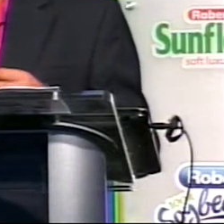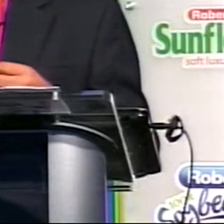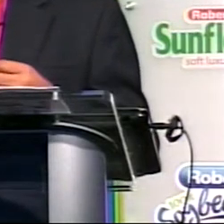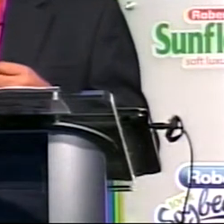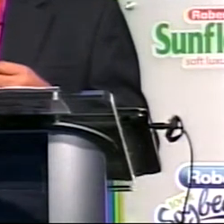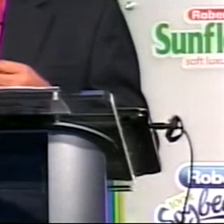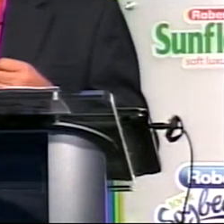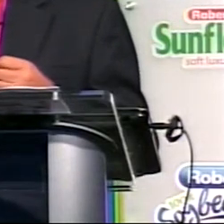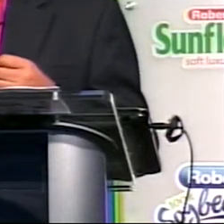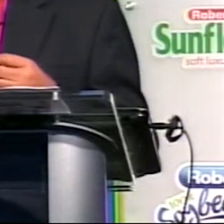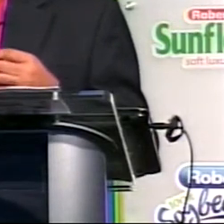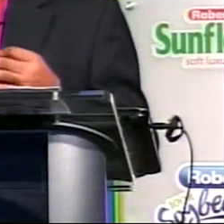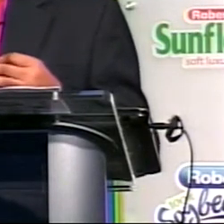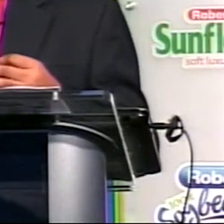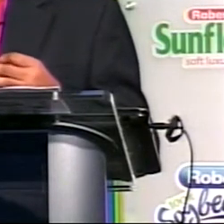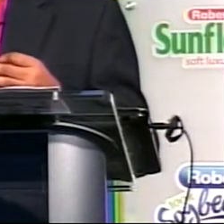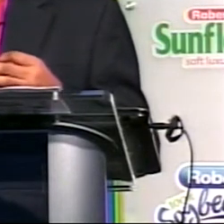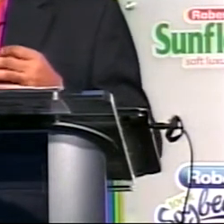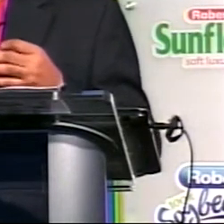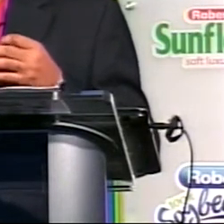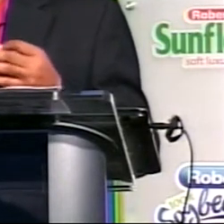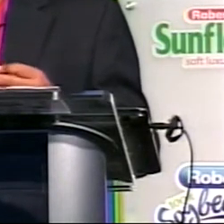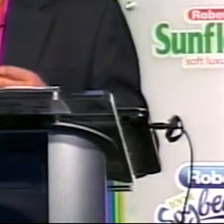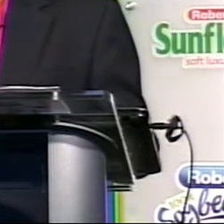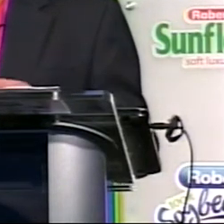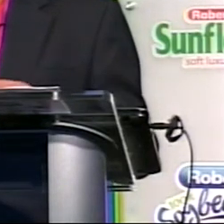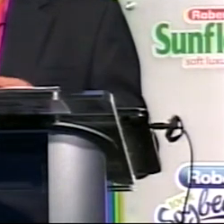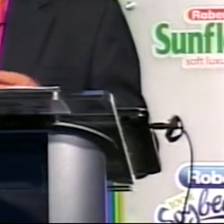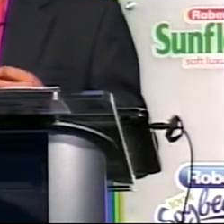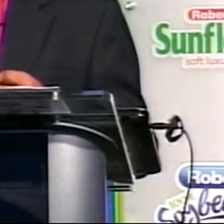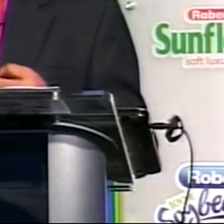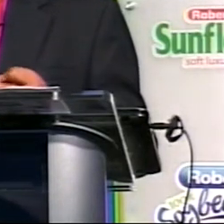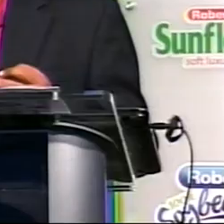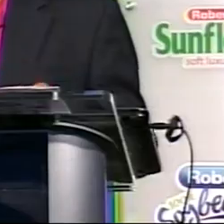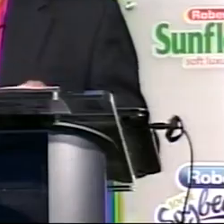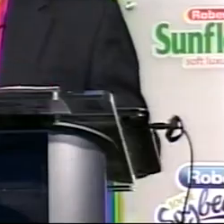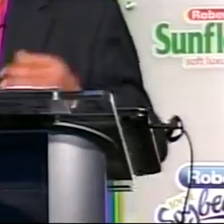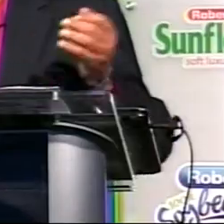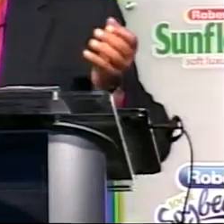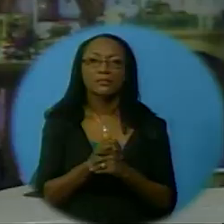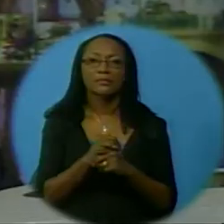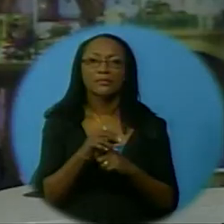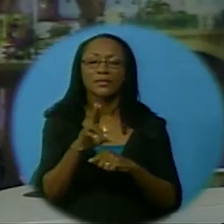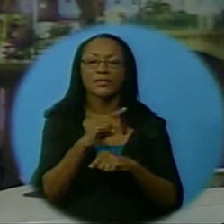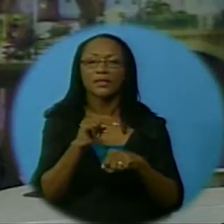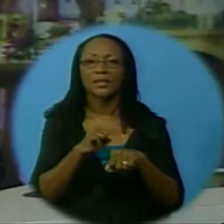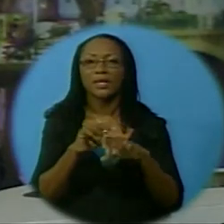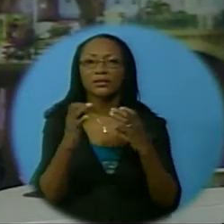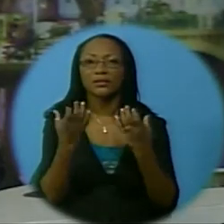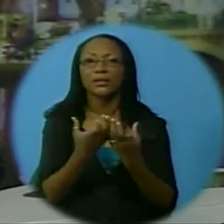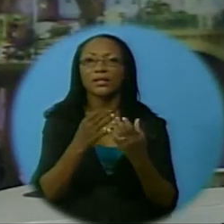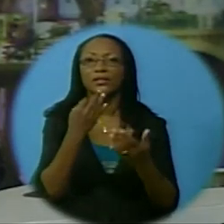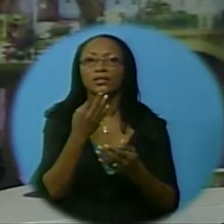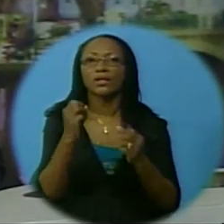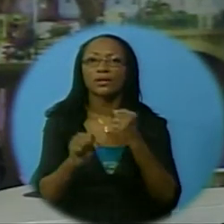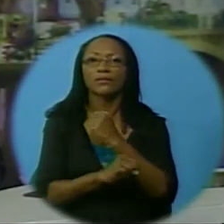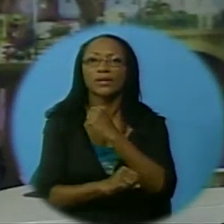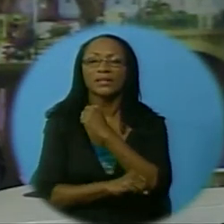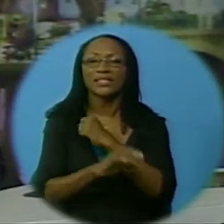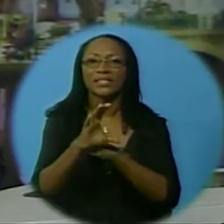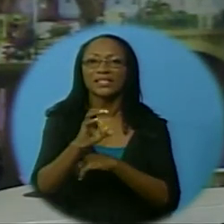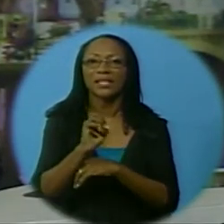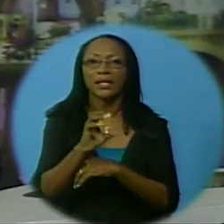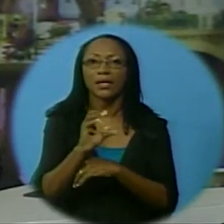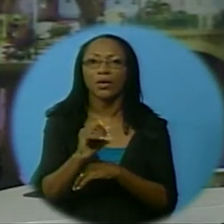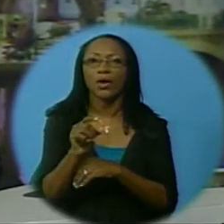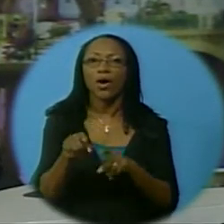and see who can be dubbed the best Bajan cook. The NCF's CEO also